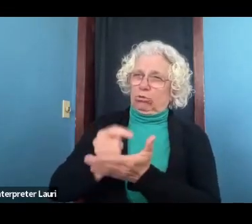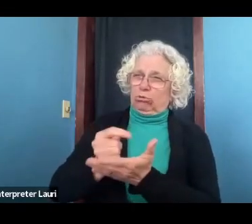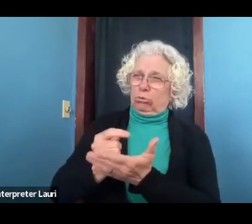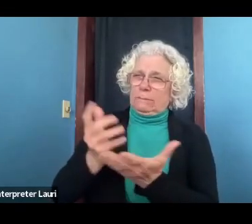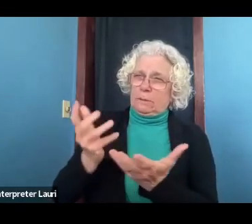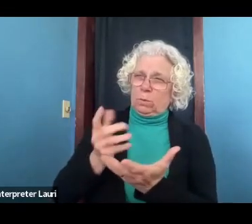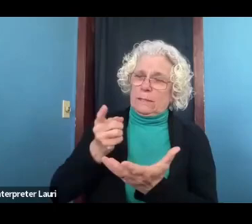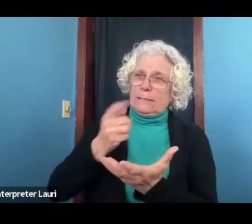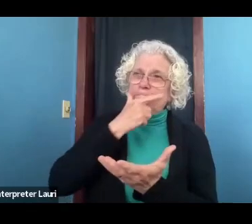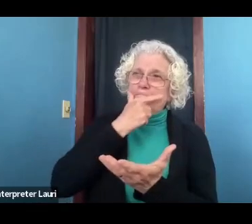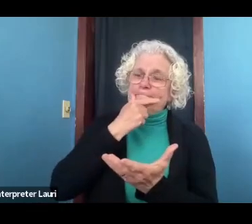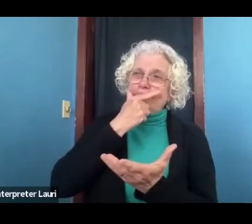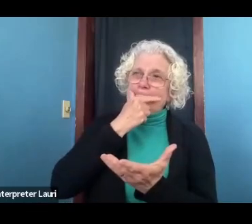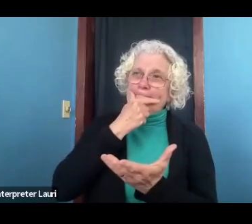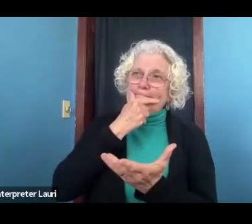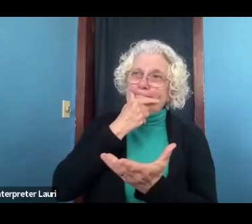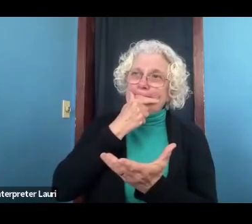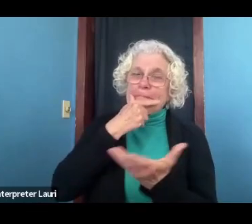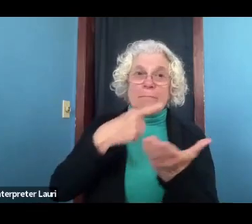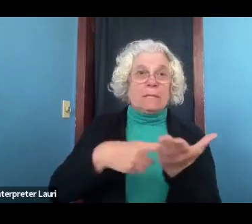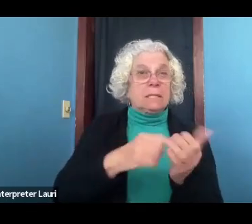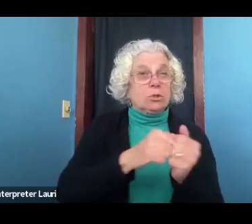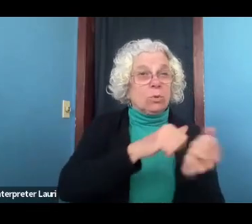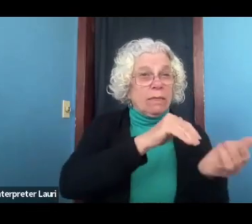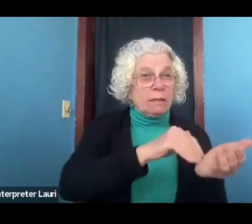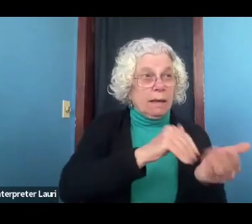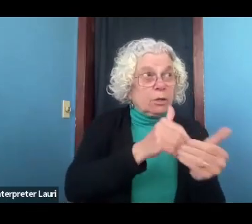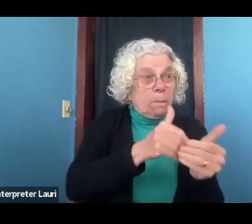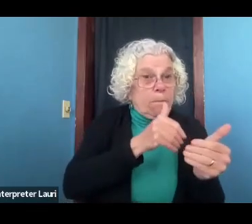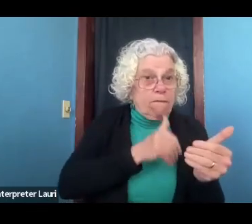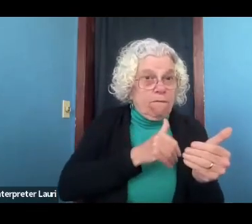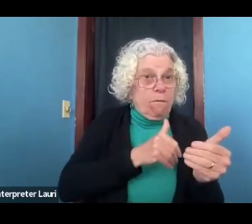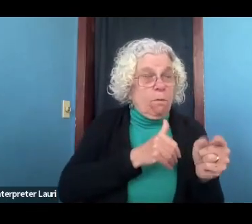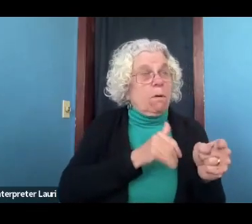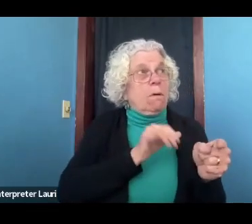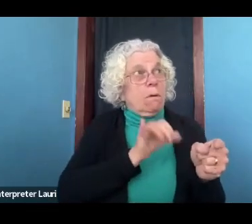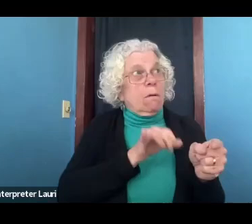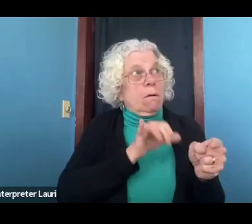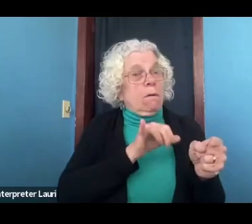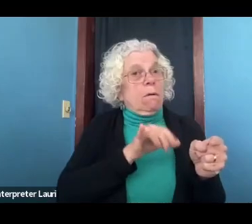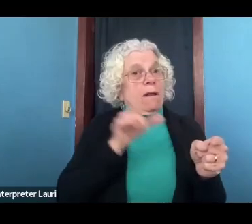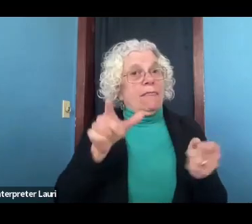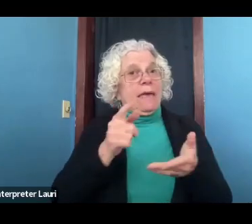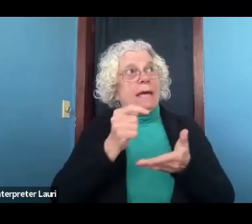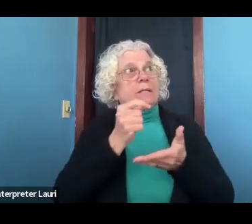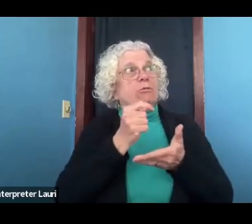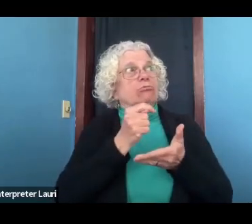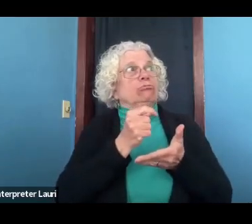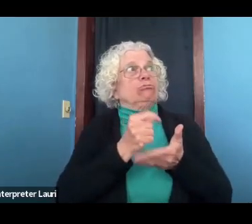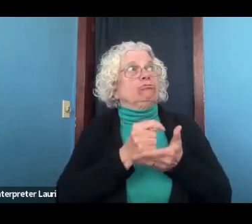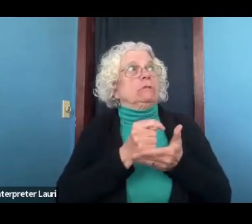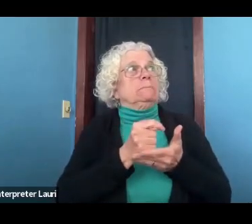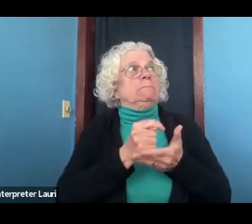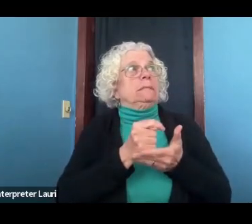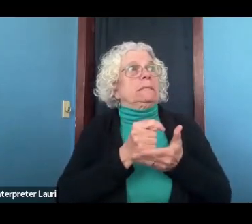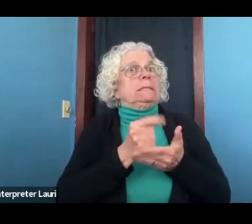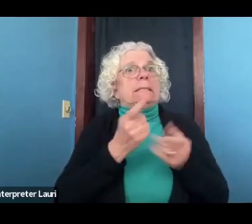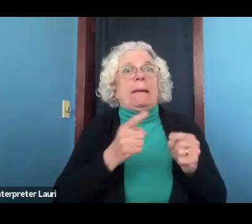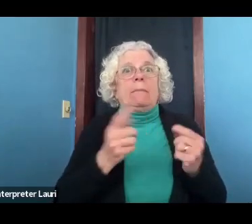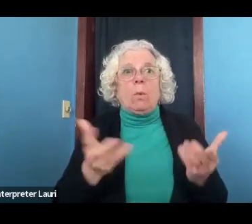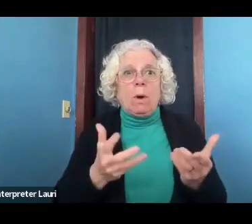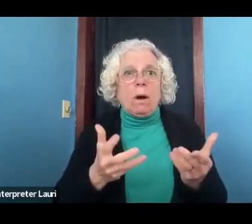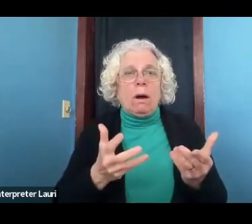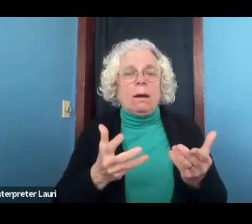to your doctor or healthcare provider beforehand so you know what happens in those